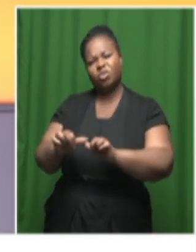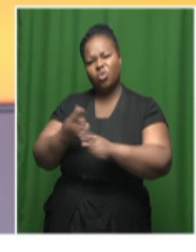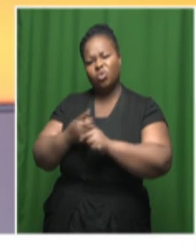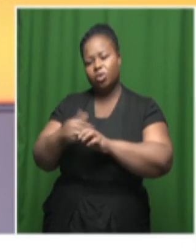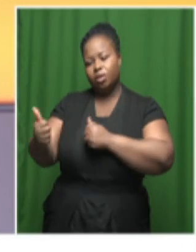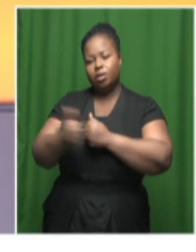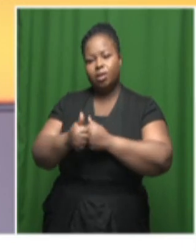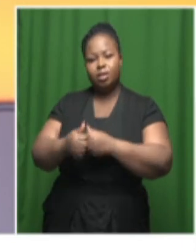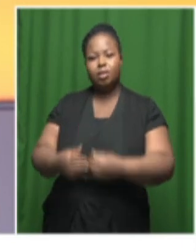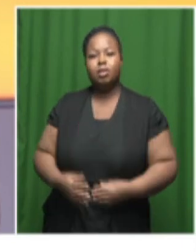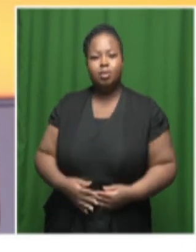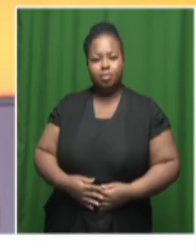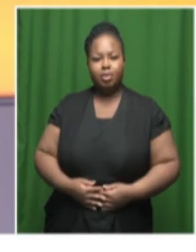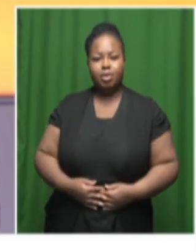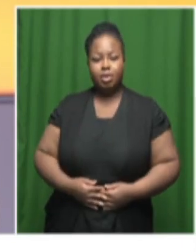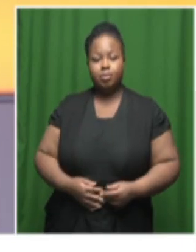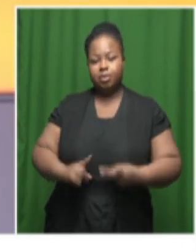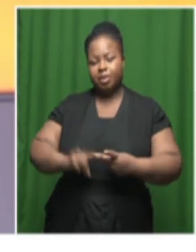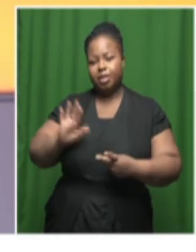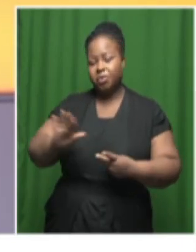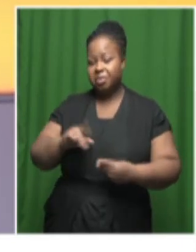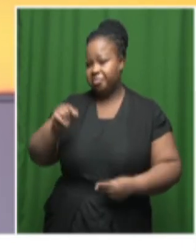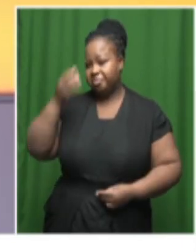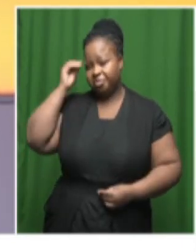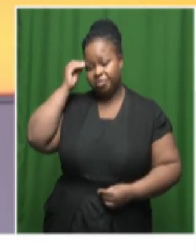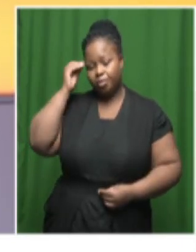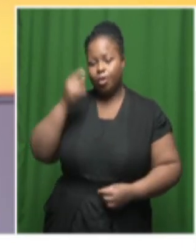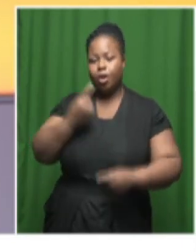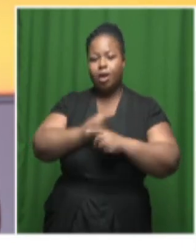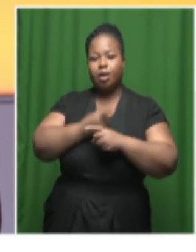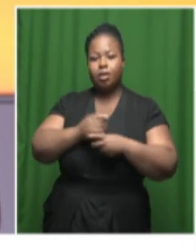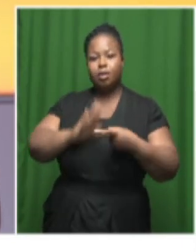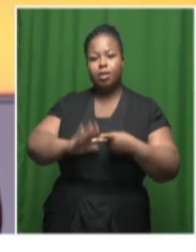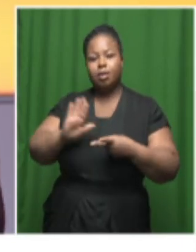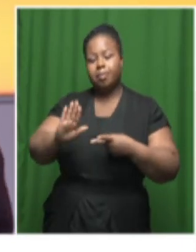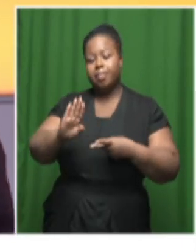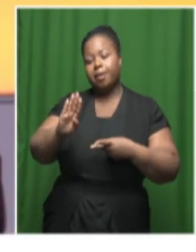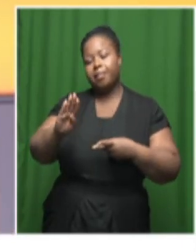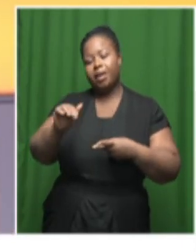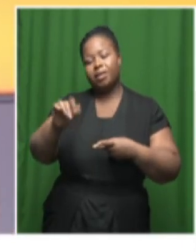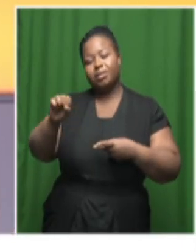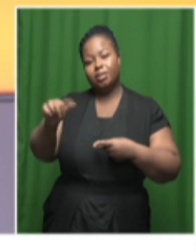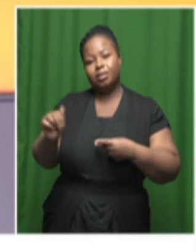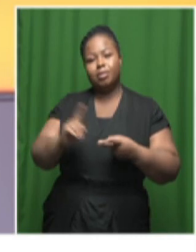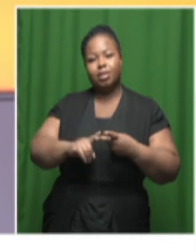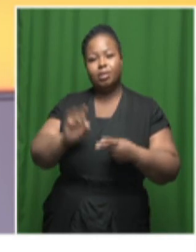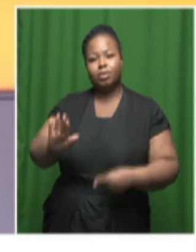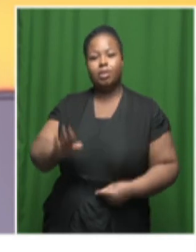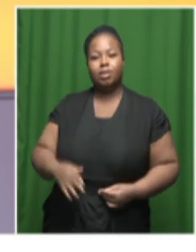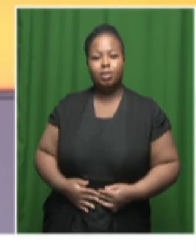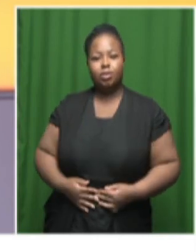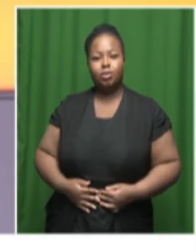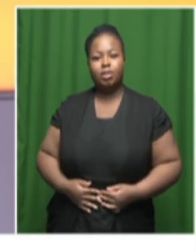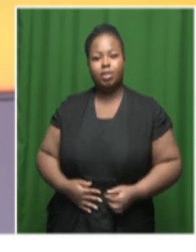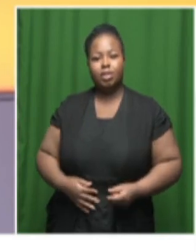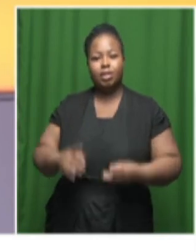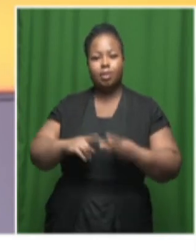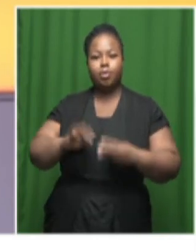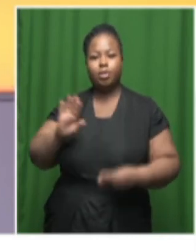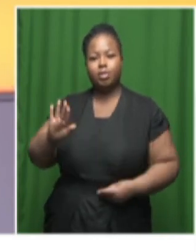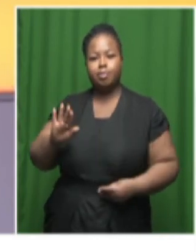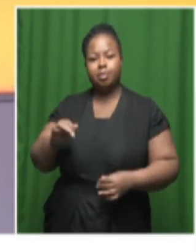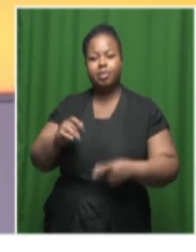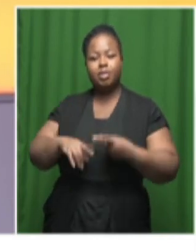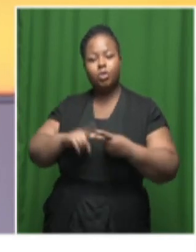partnerships. So COVID was curious and interesting. I think BASA proved to be very agile in showing up and